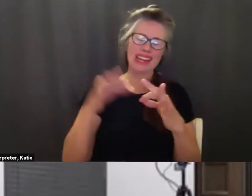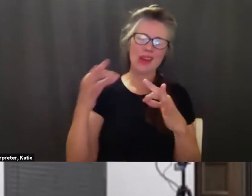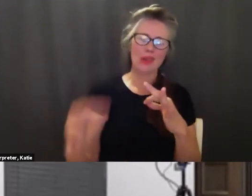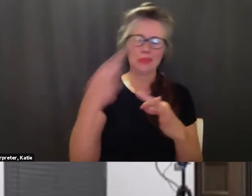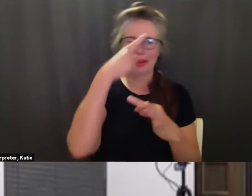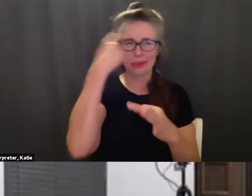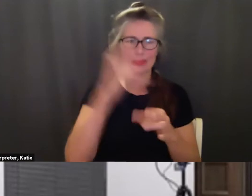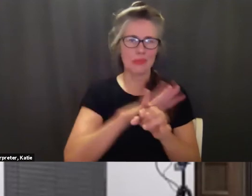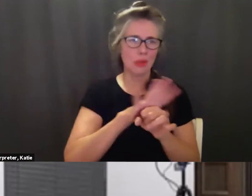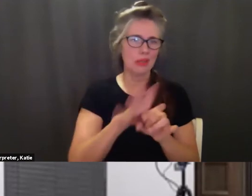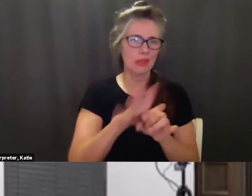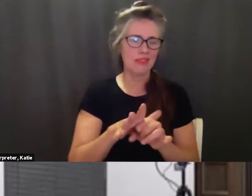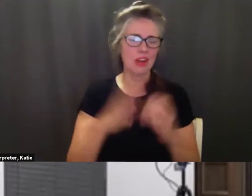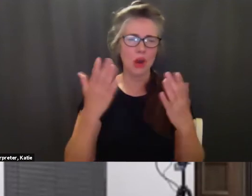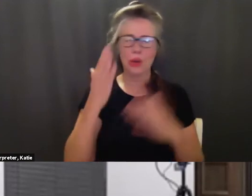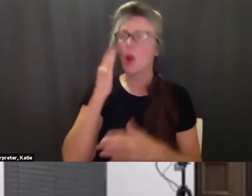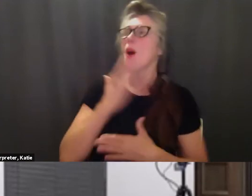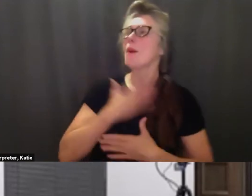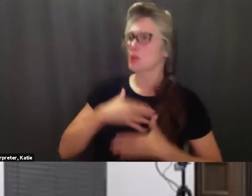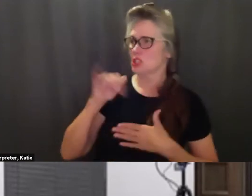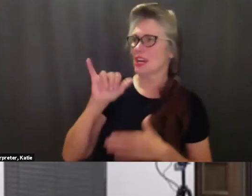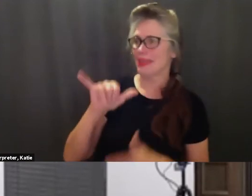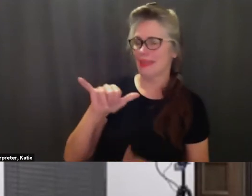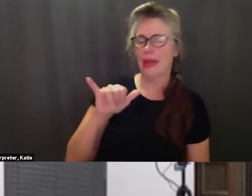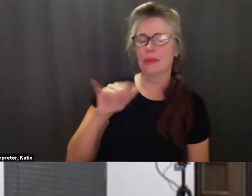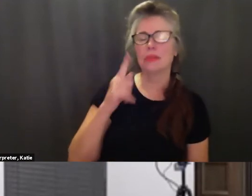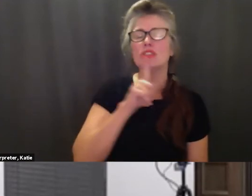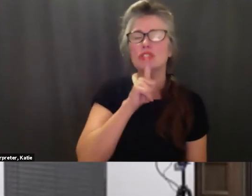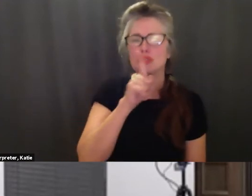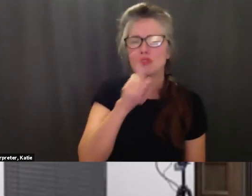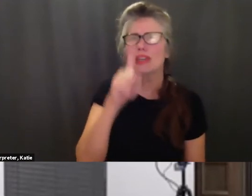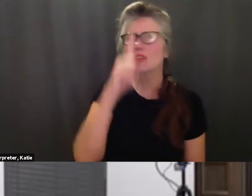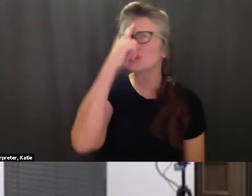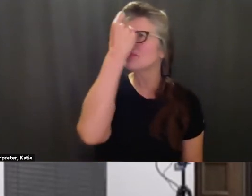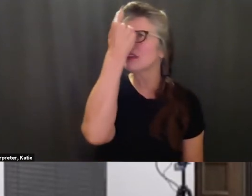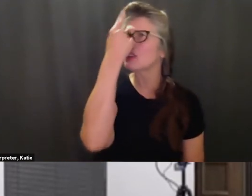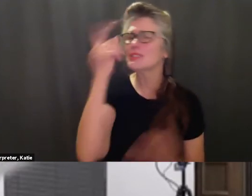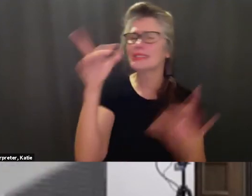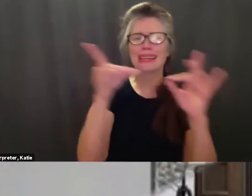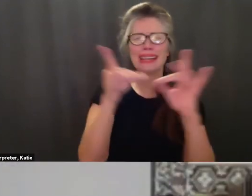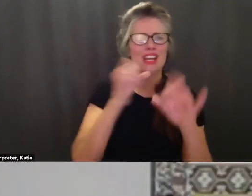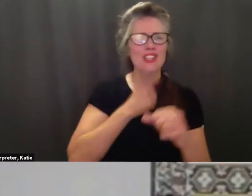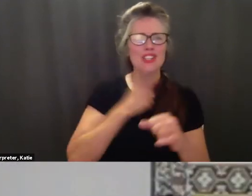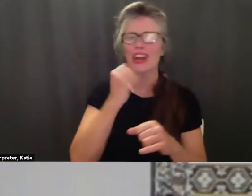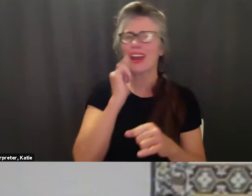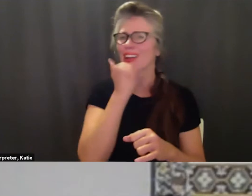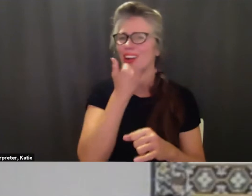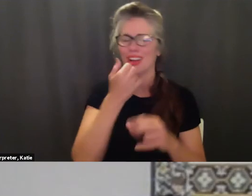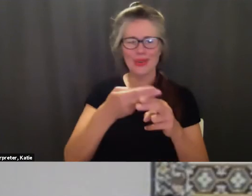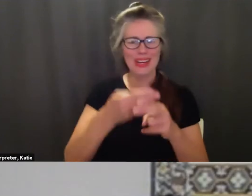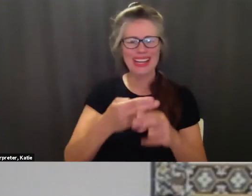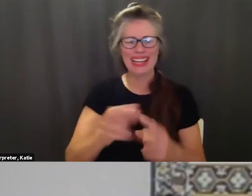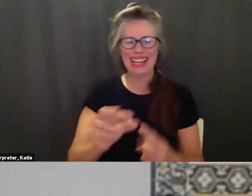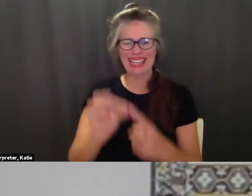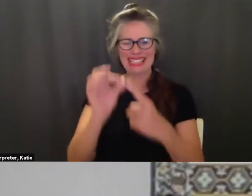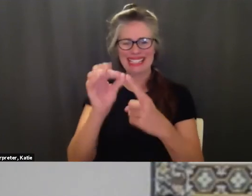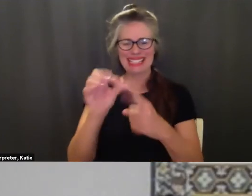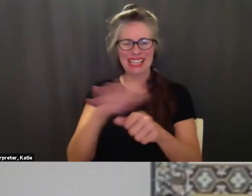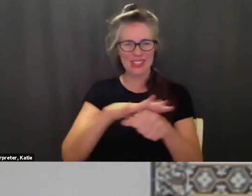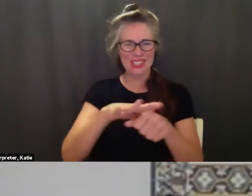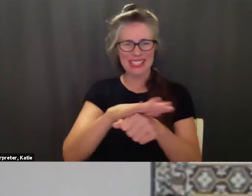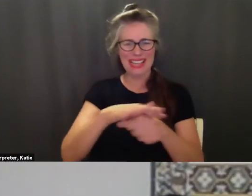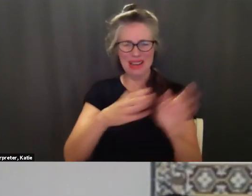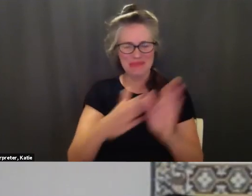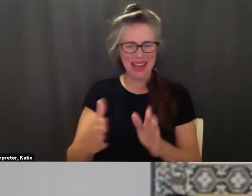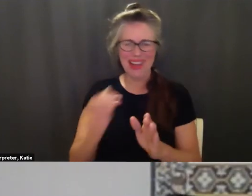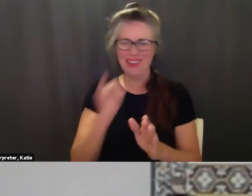pandemic. So. Yeah. No, I appreciate that. It's just trying to make that connection. And sorry, I called it something else, but it's a single site plan. I was close in there,